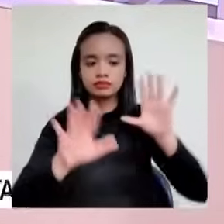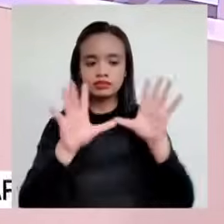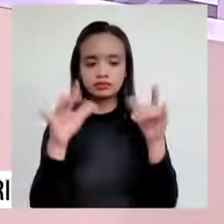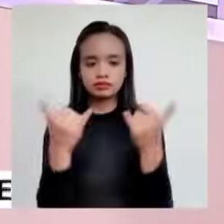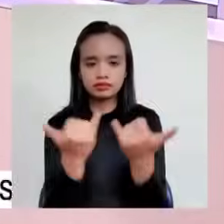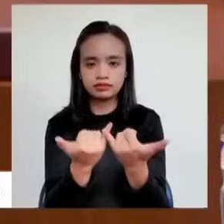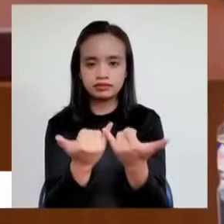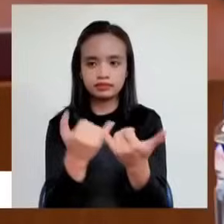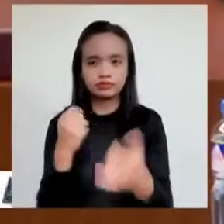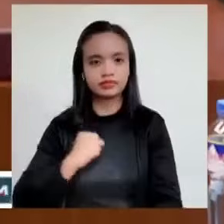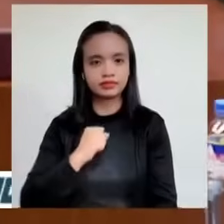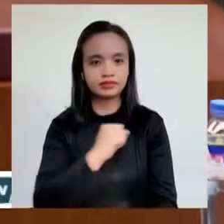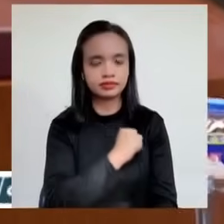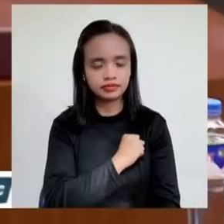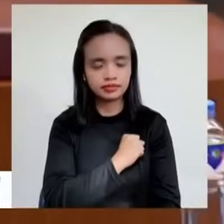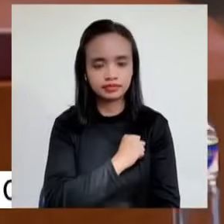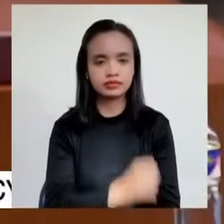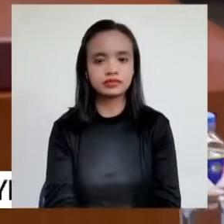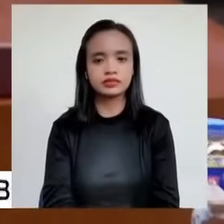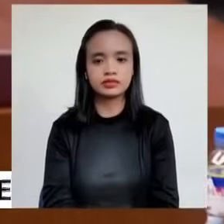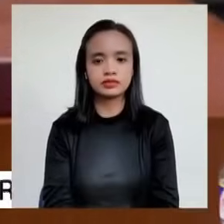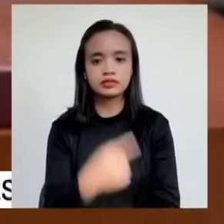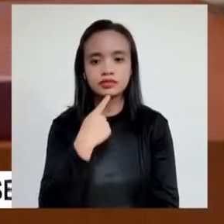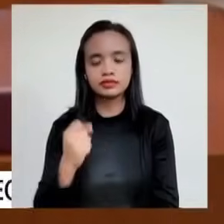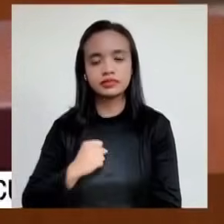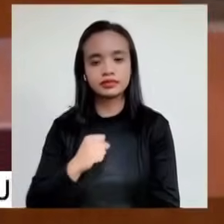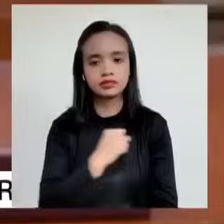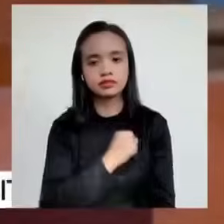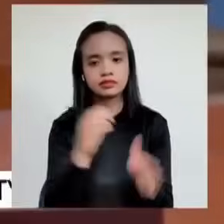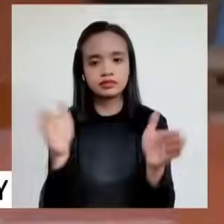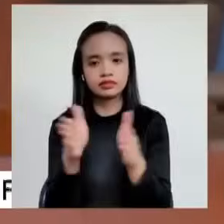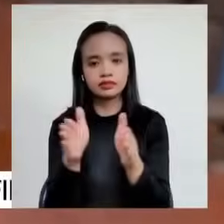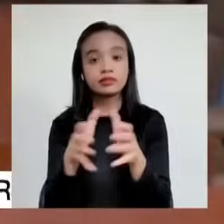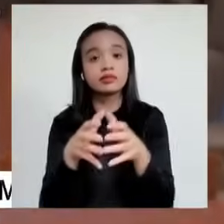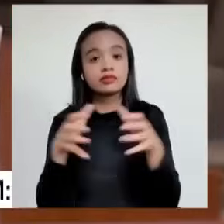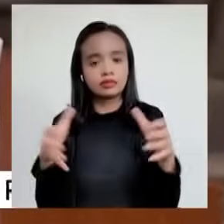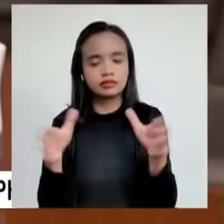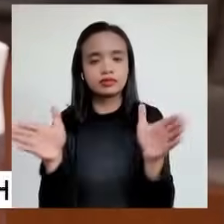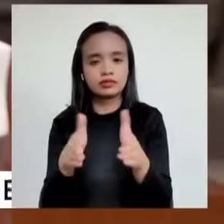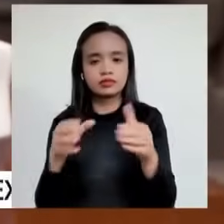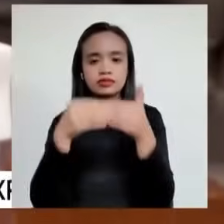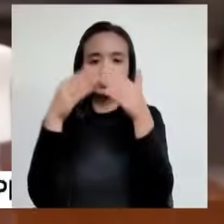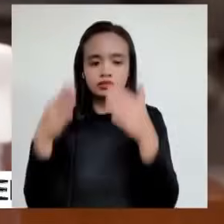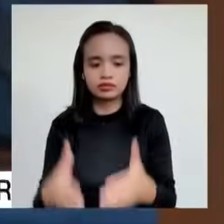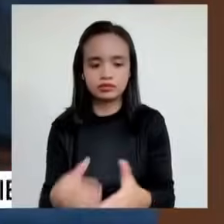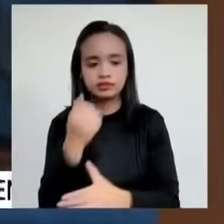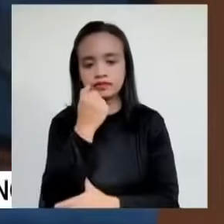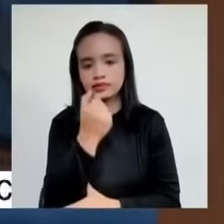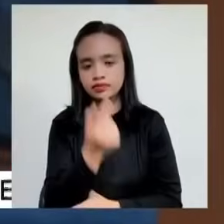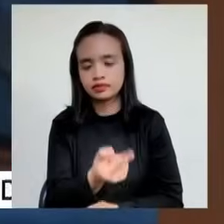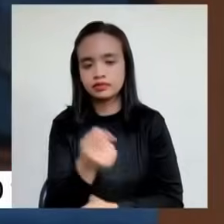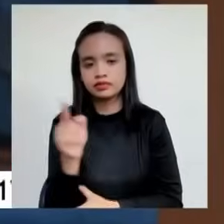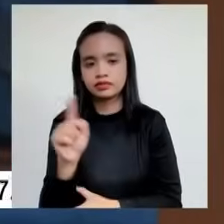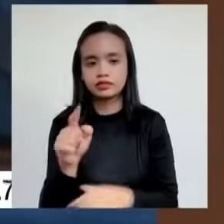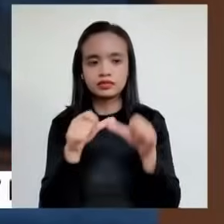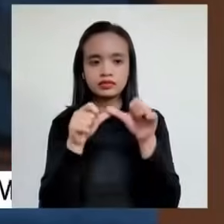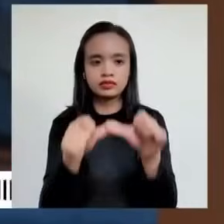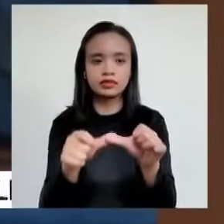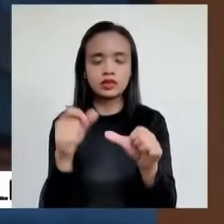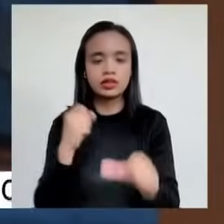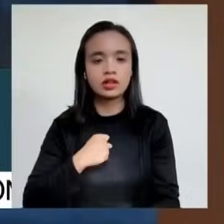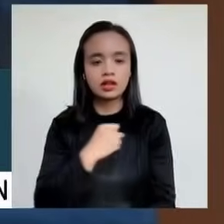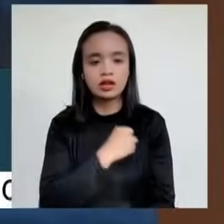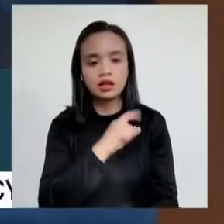for ratification. Senate minority make that majority leader Joel Villanueva lauds the move and vows the Senate's concurrence to the